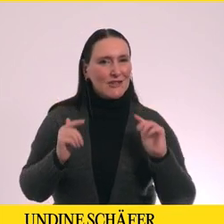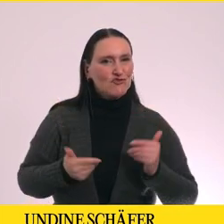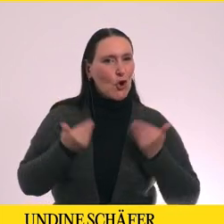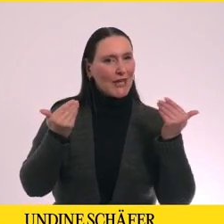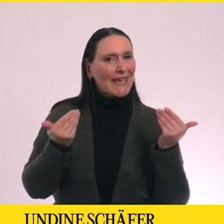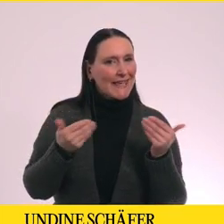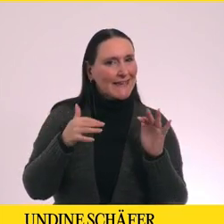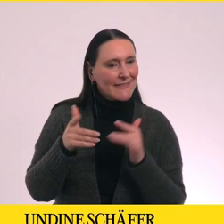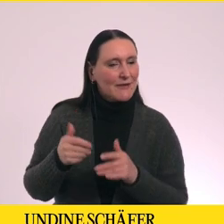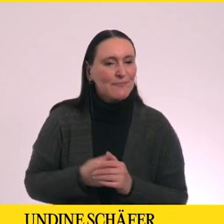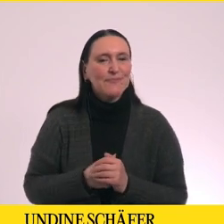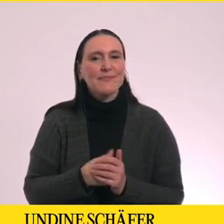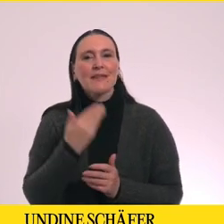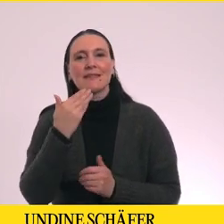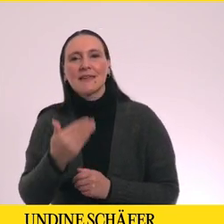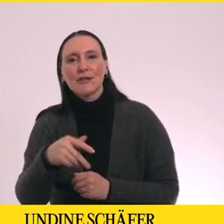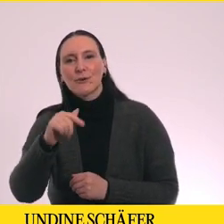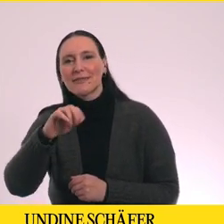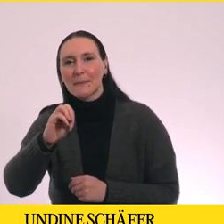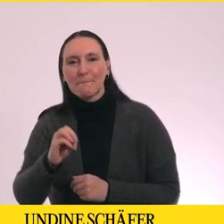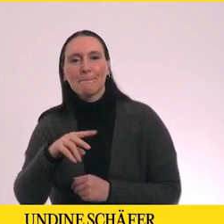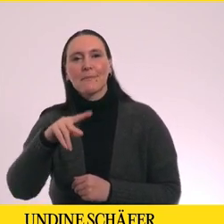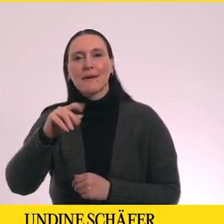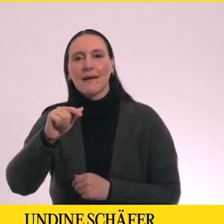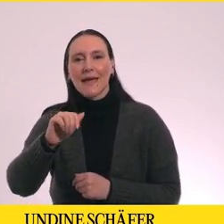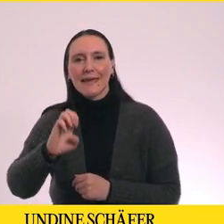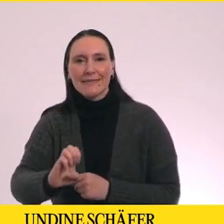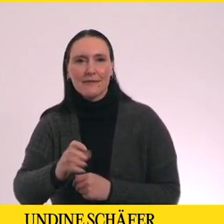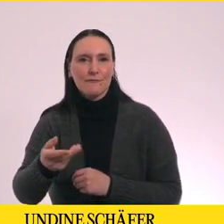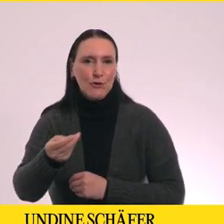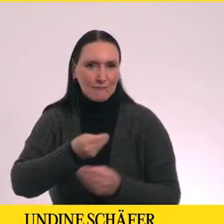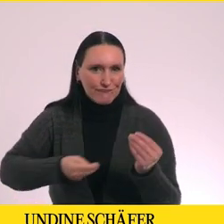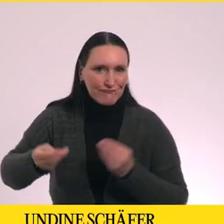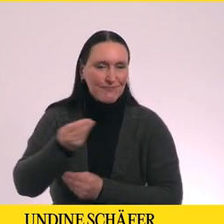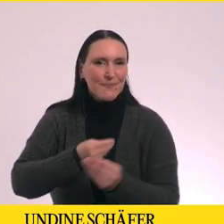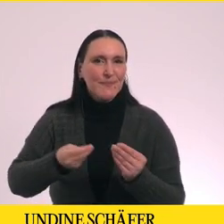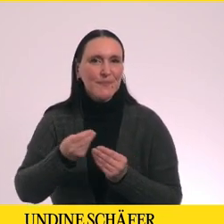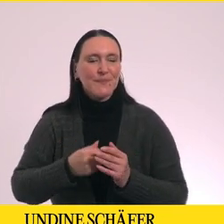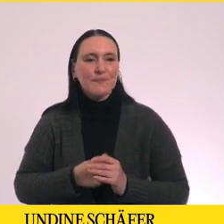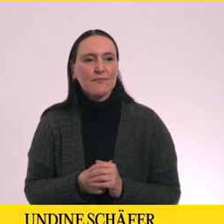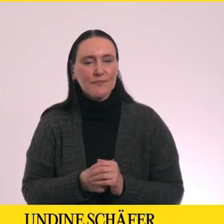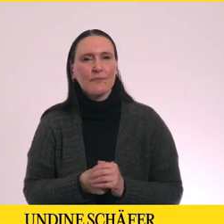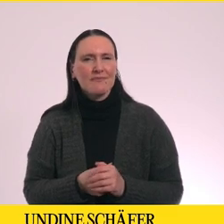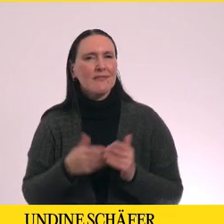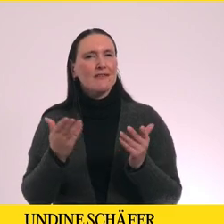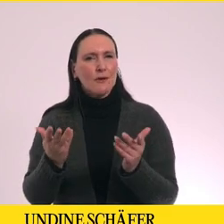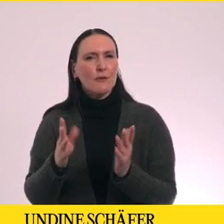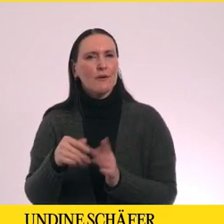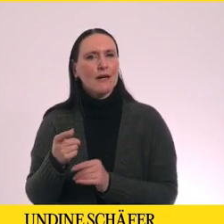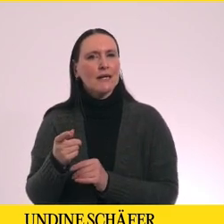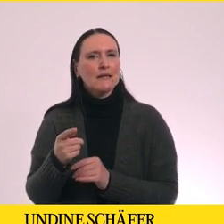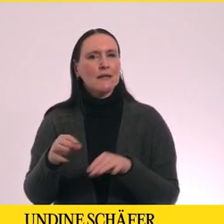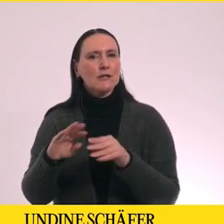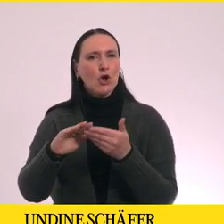Kate and Tim have been talking about this sort of this moving outwards from the individual into families and